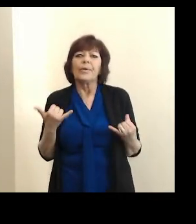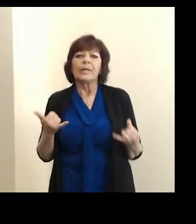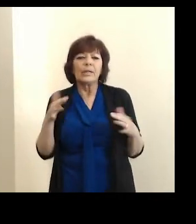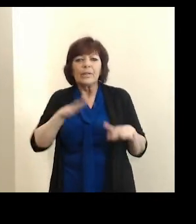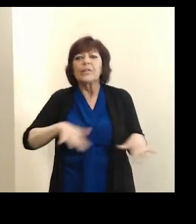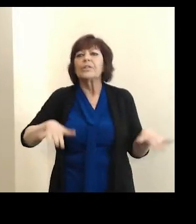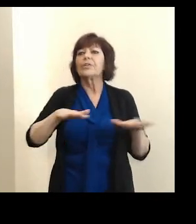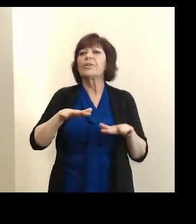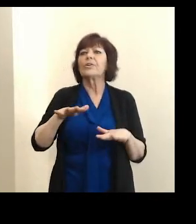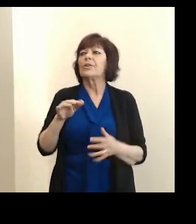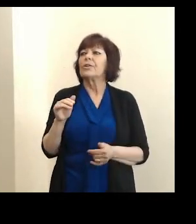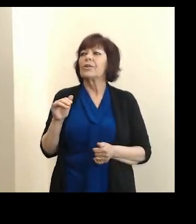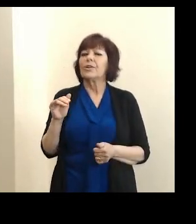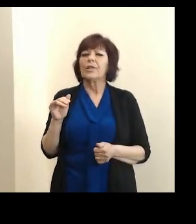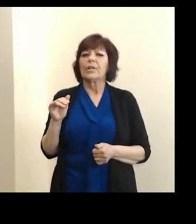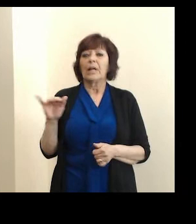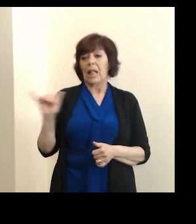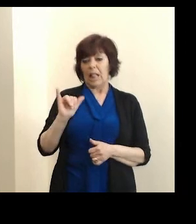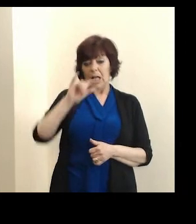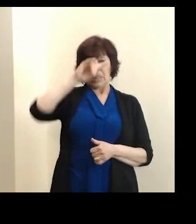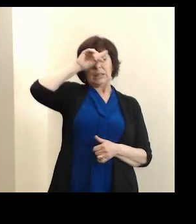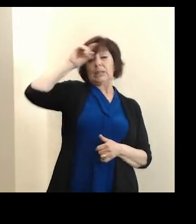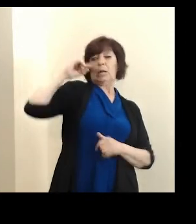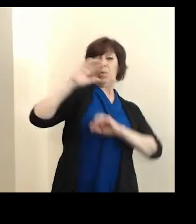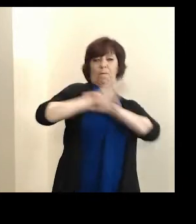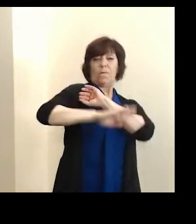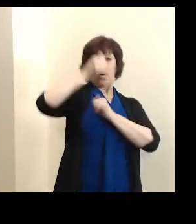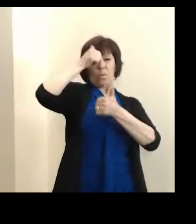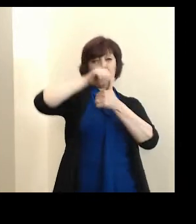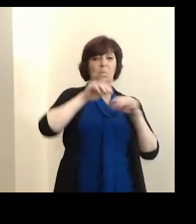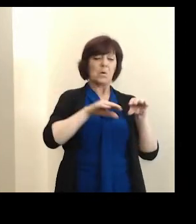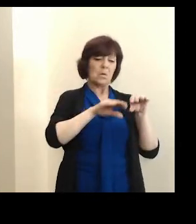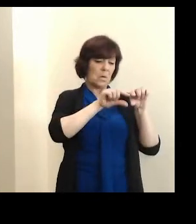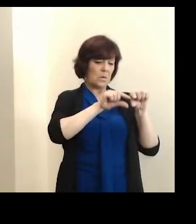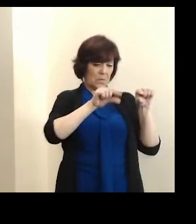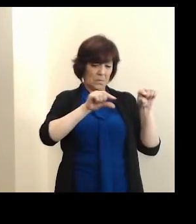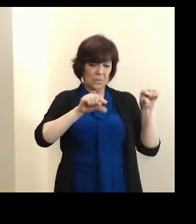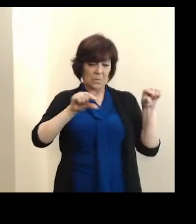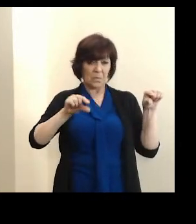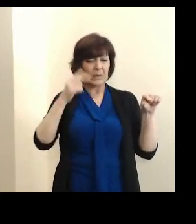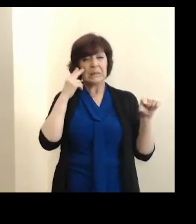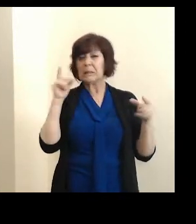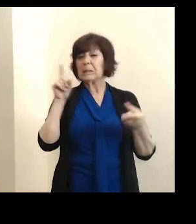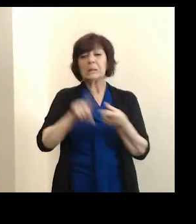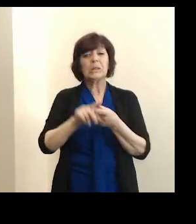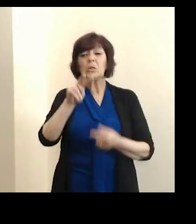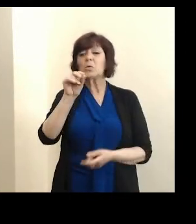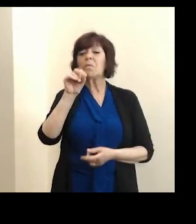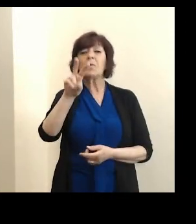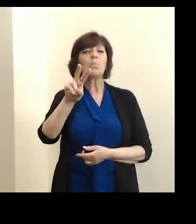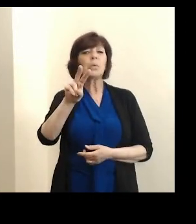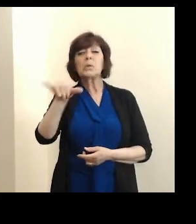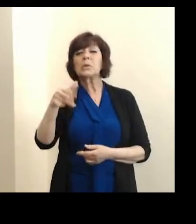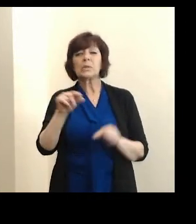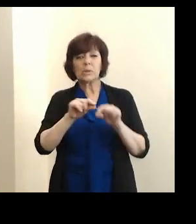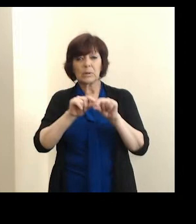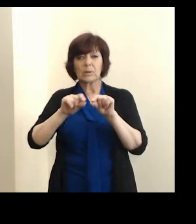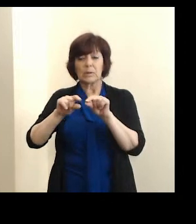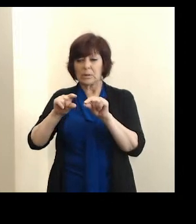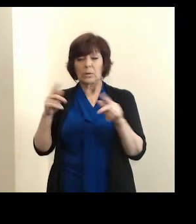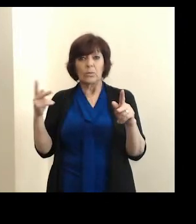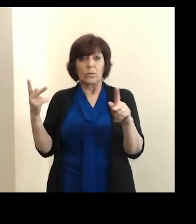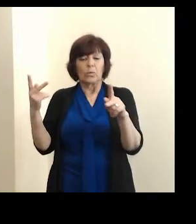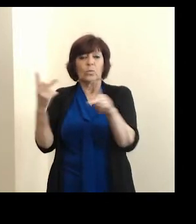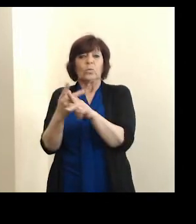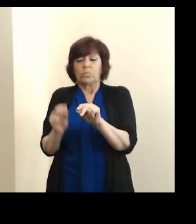late summer, early fall. You will see that up until basically November through January, where we're in a worse situation, and we